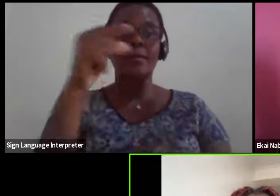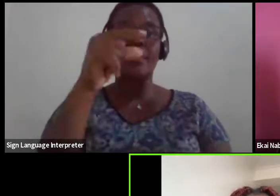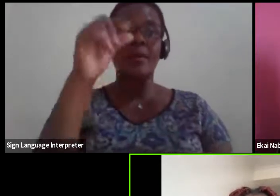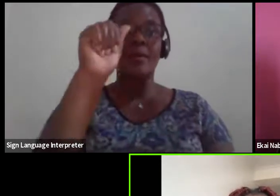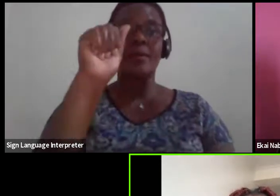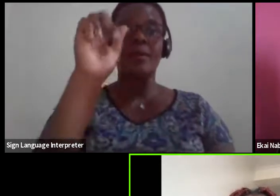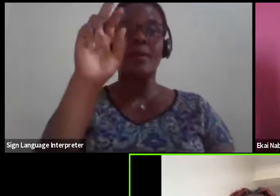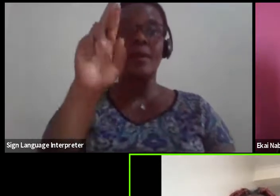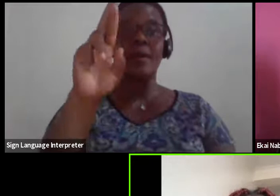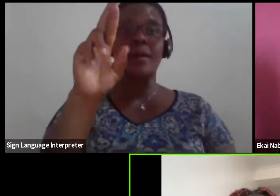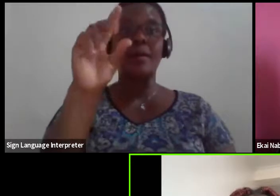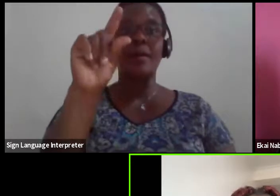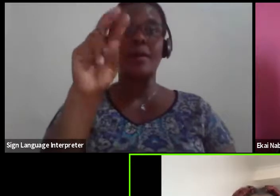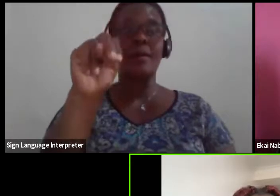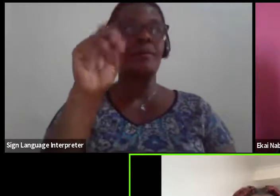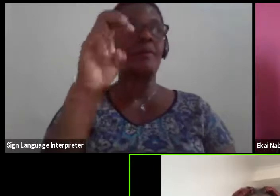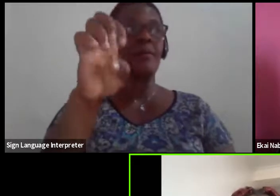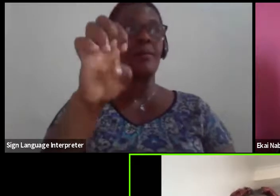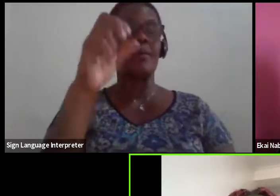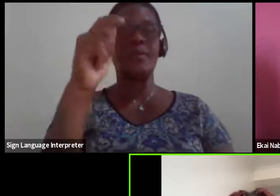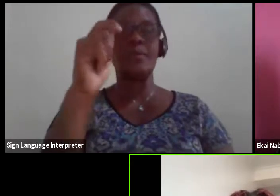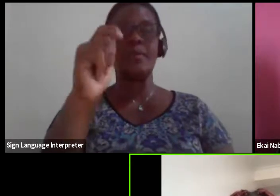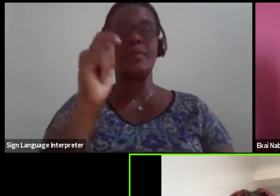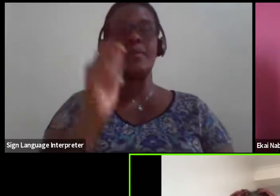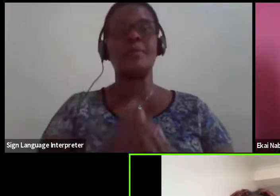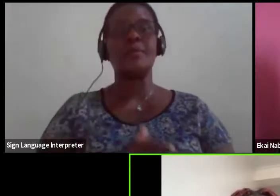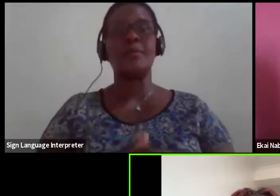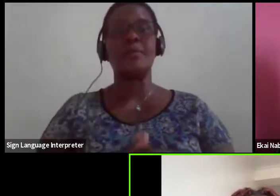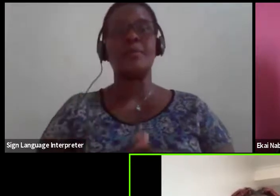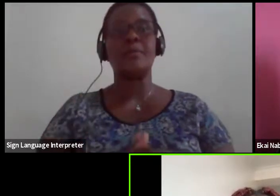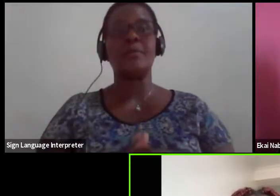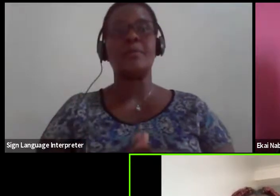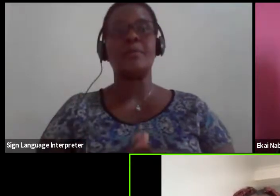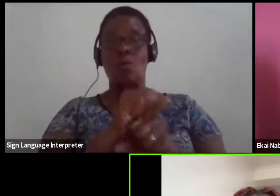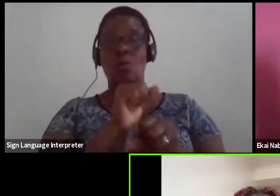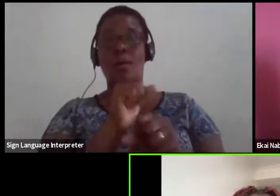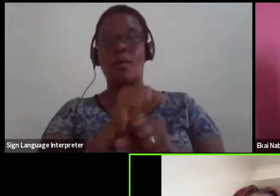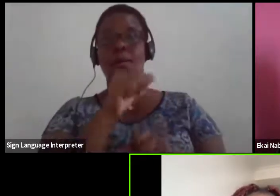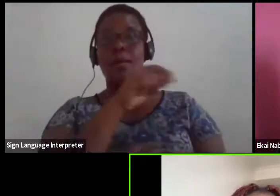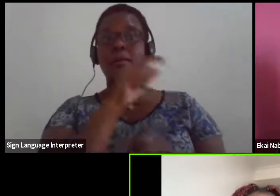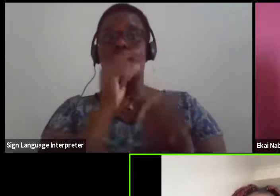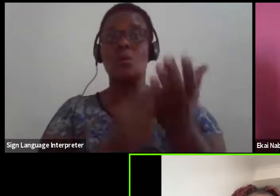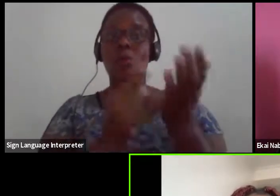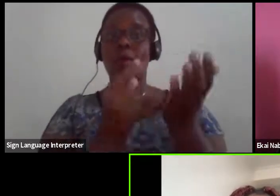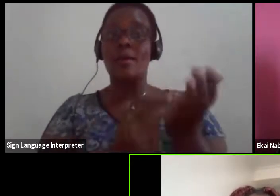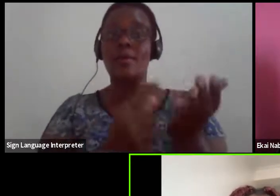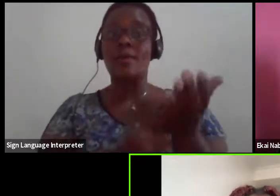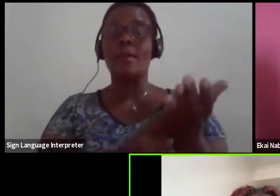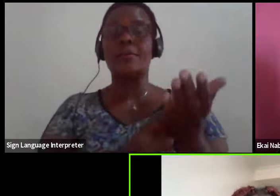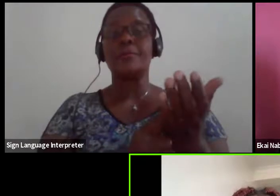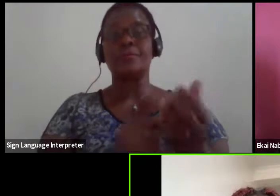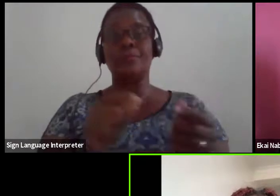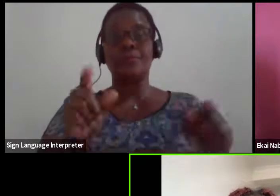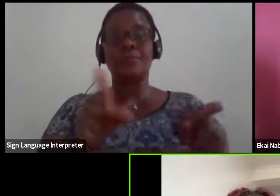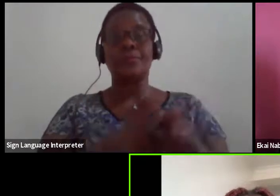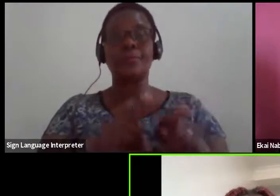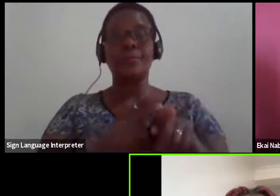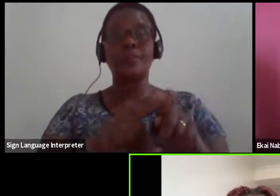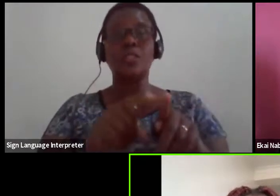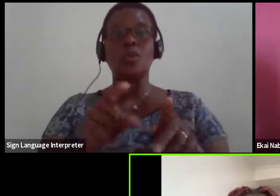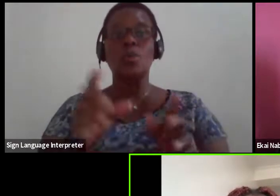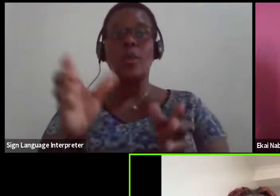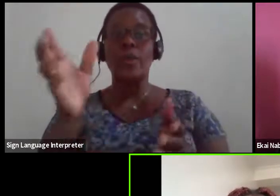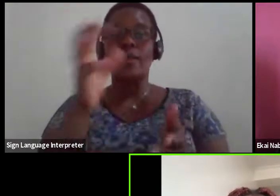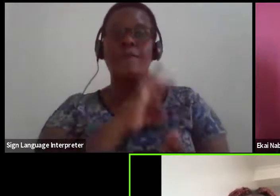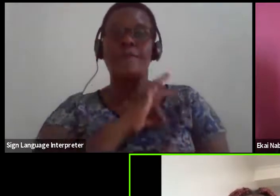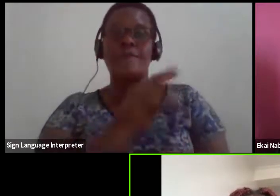Policy, which is a civic tech organization based in Uganda. We are a collective of feminist